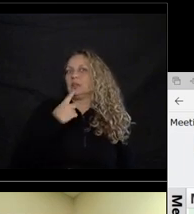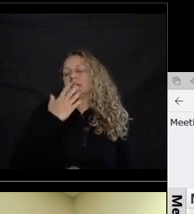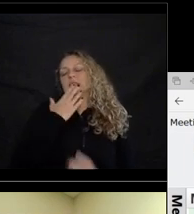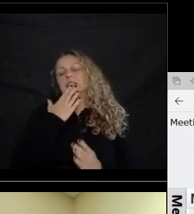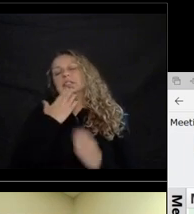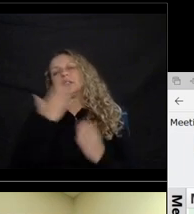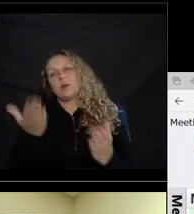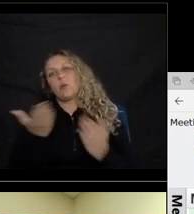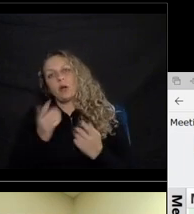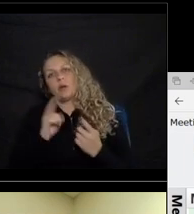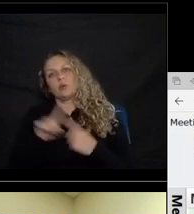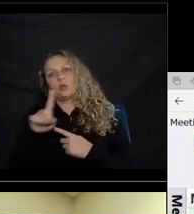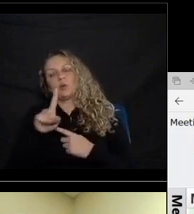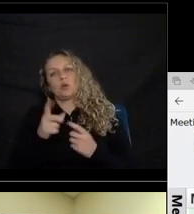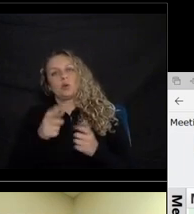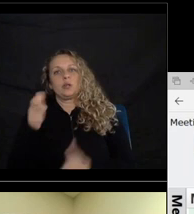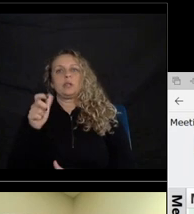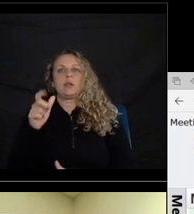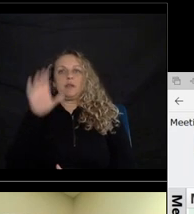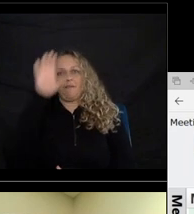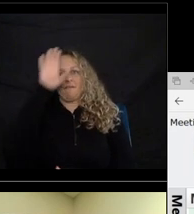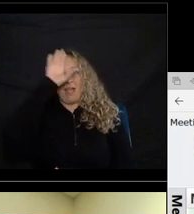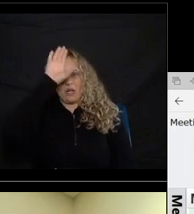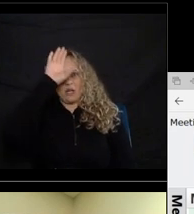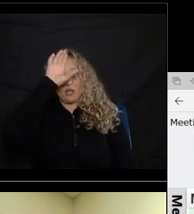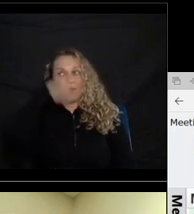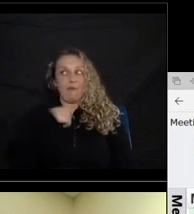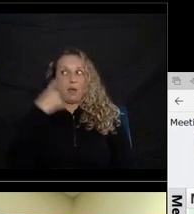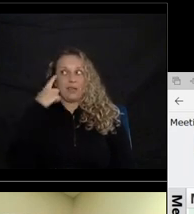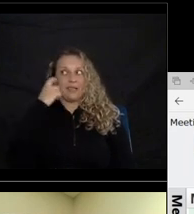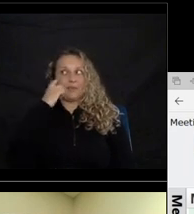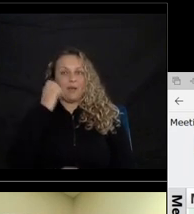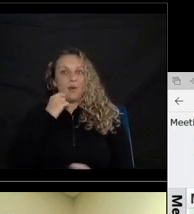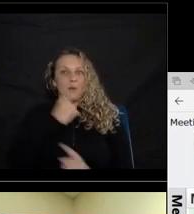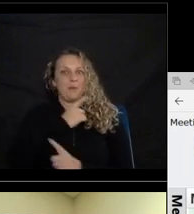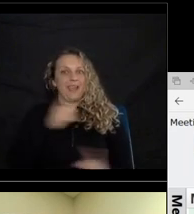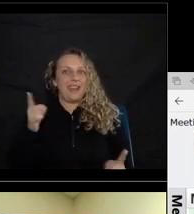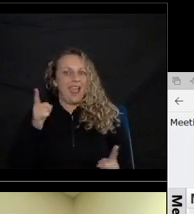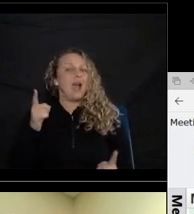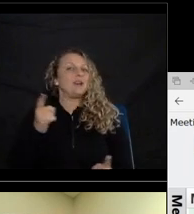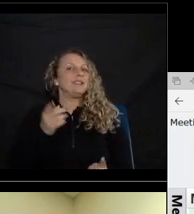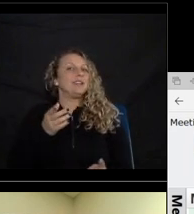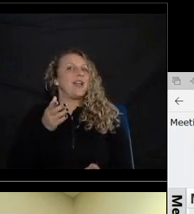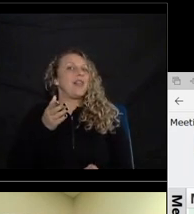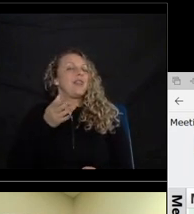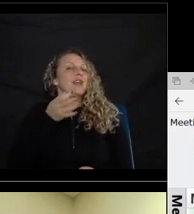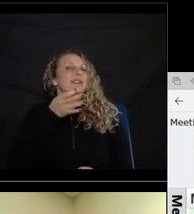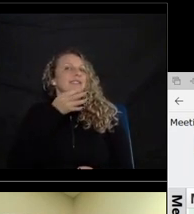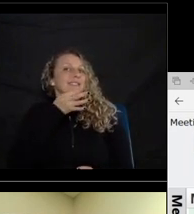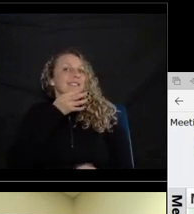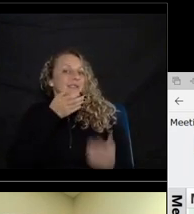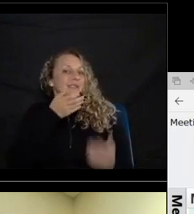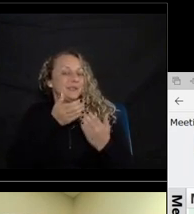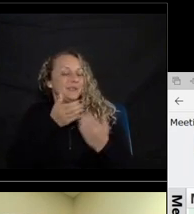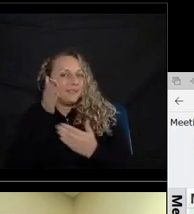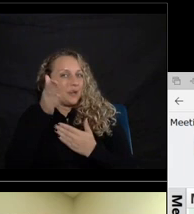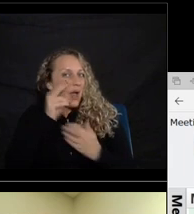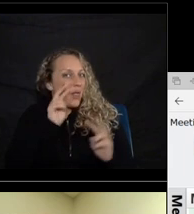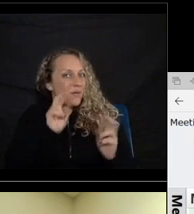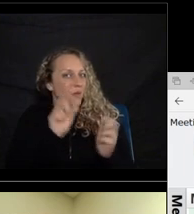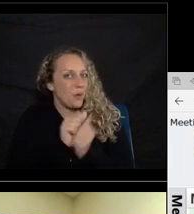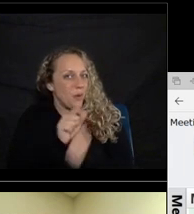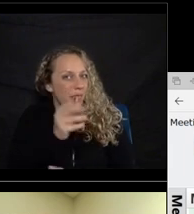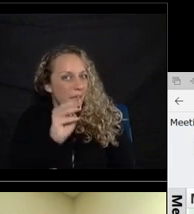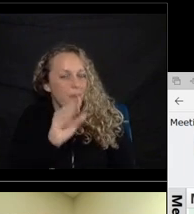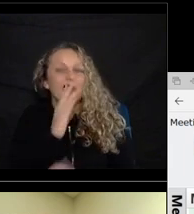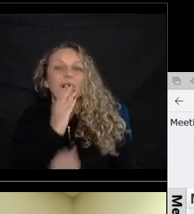welcome to our new Deputy Fire Chief, who I suspect will be announced in the near future. And I look forward to working with him.